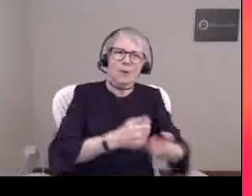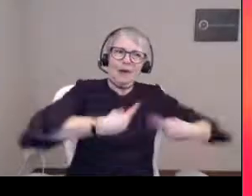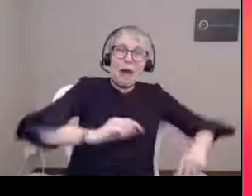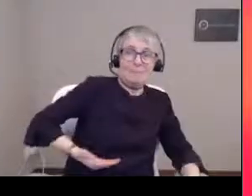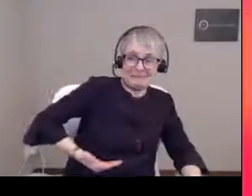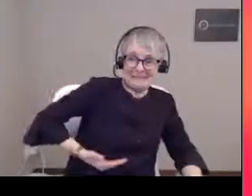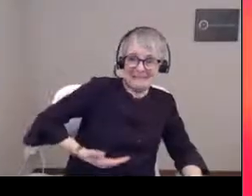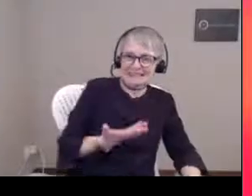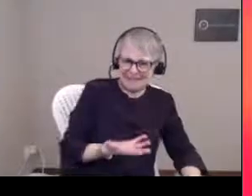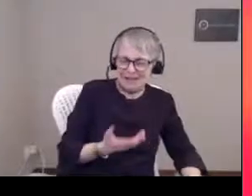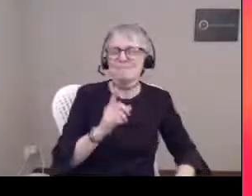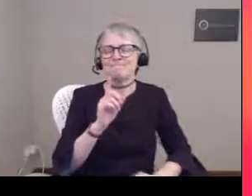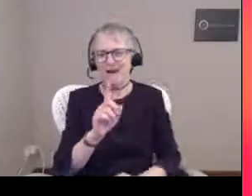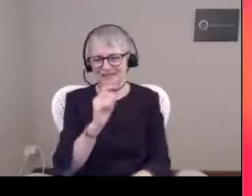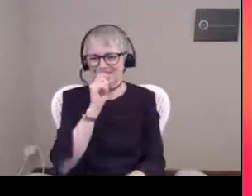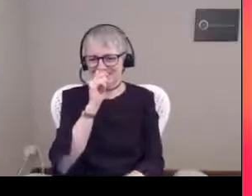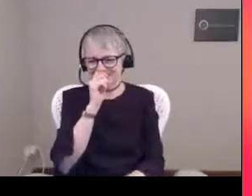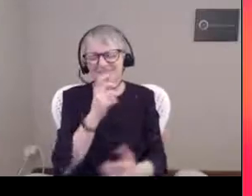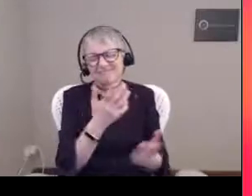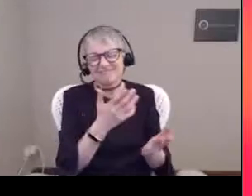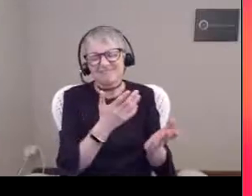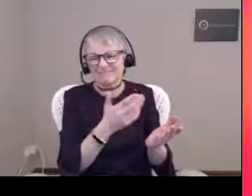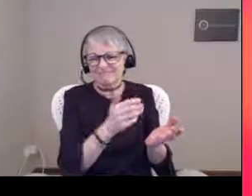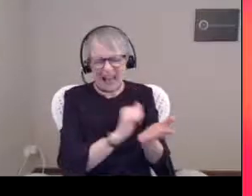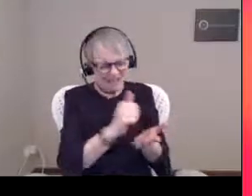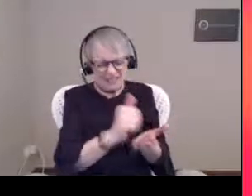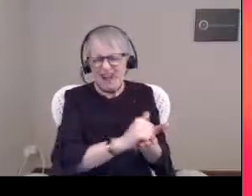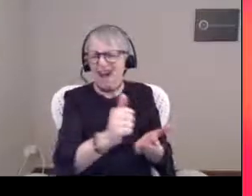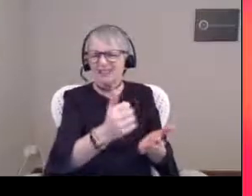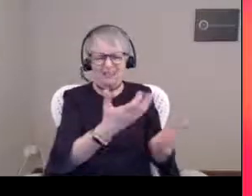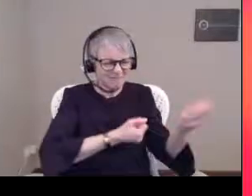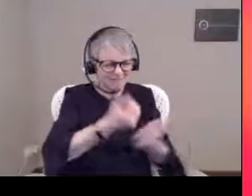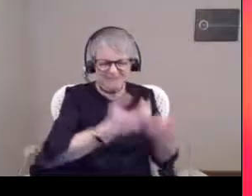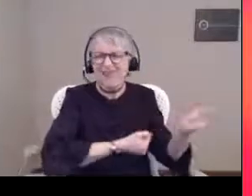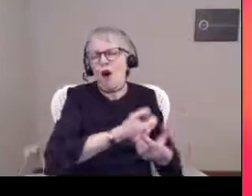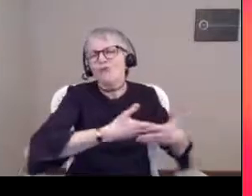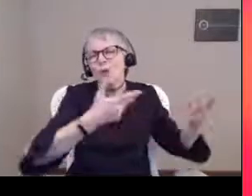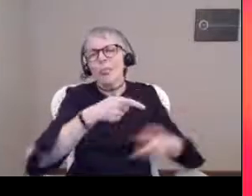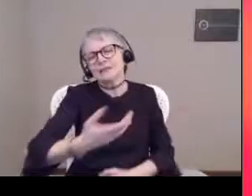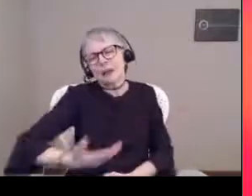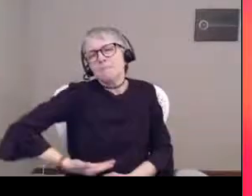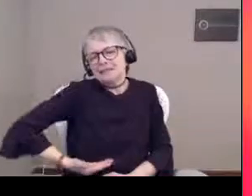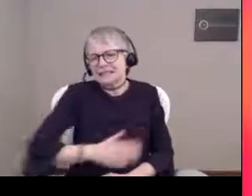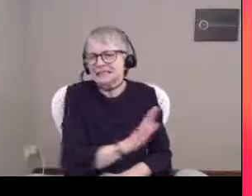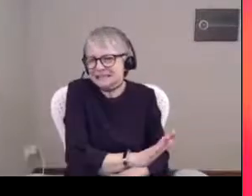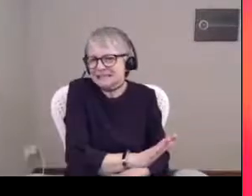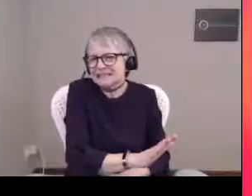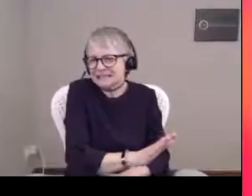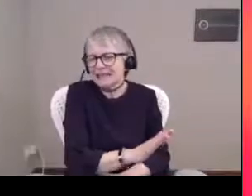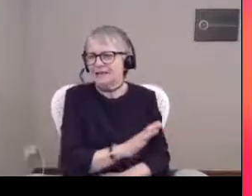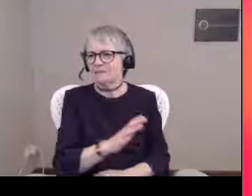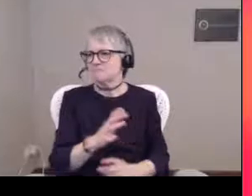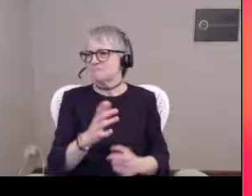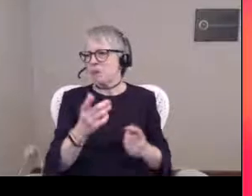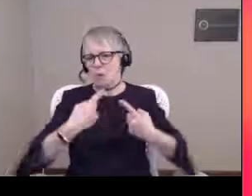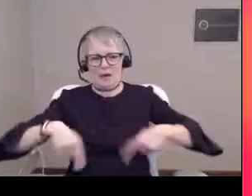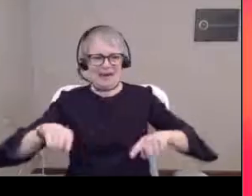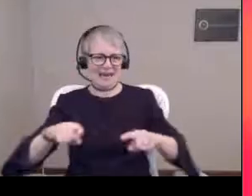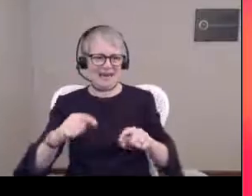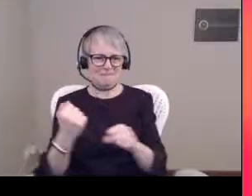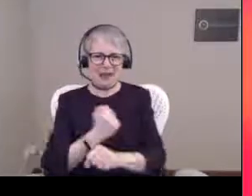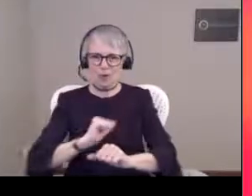that obviously makes its money from advertising revenue and all that stuff, and creates fantastic popular shows for people and entertainment we hope